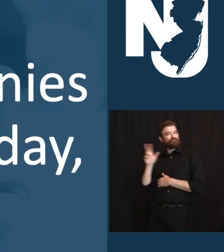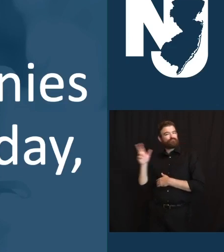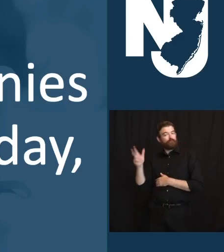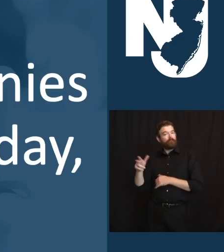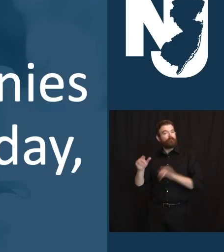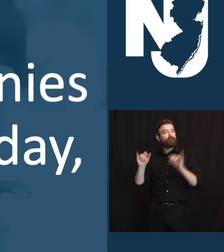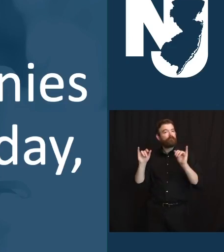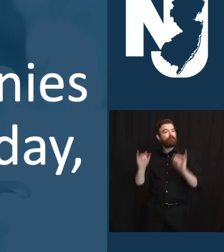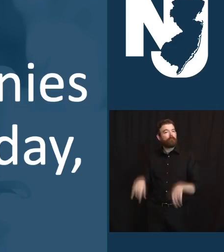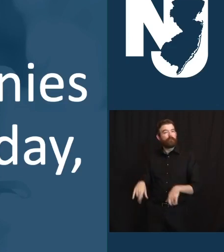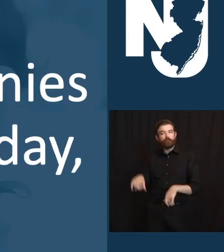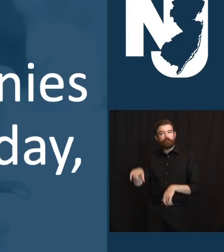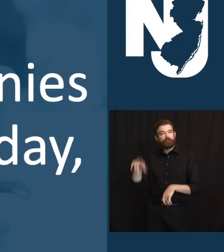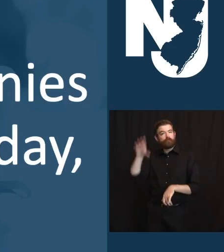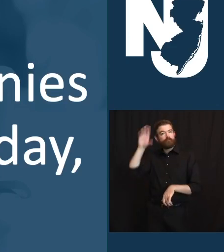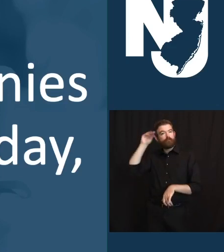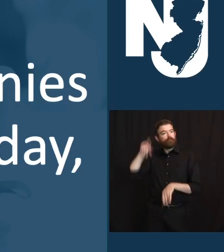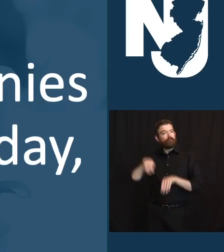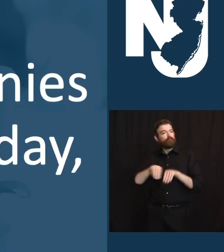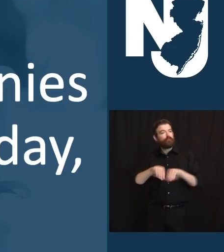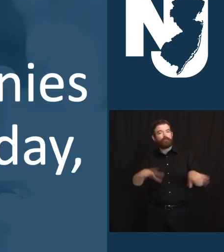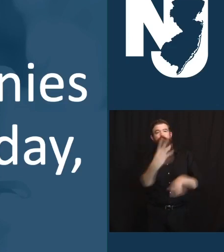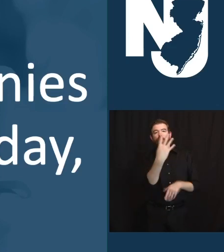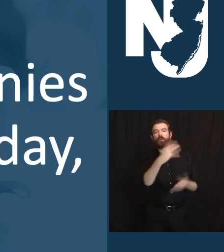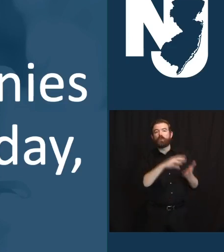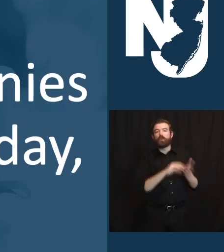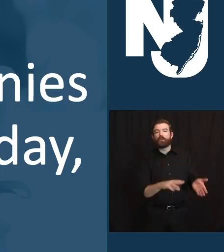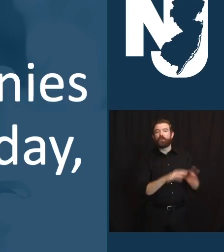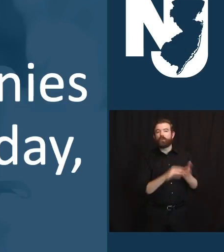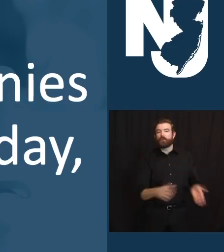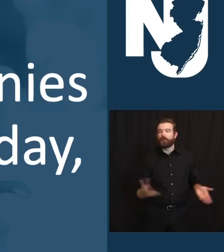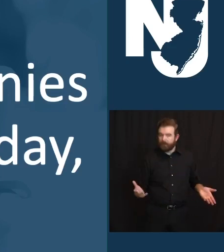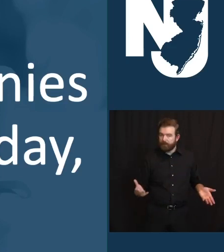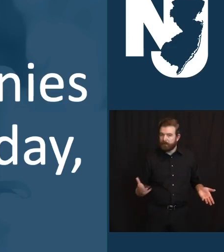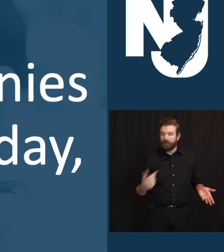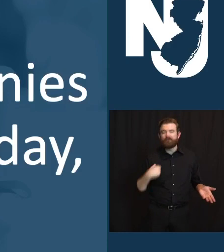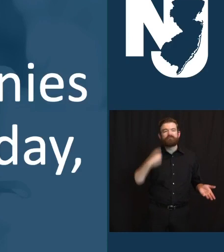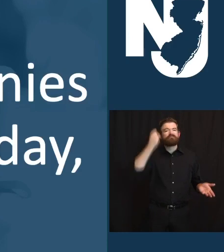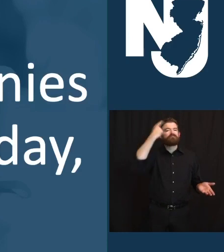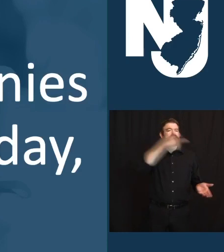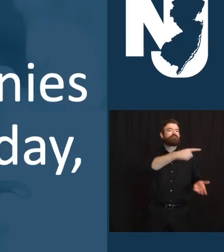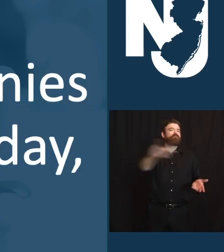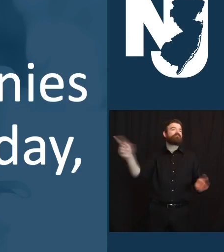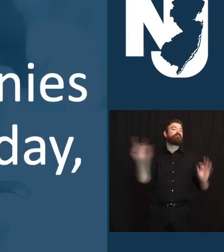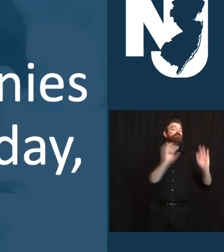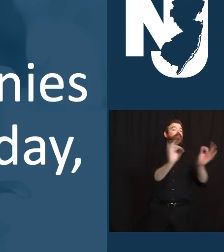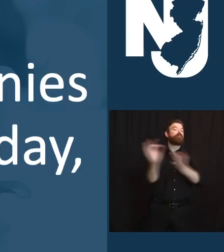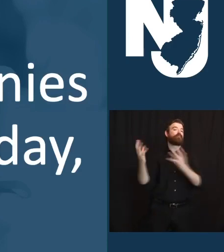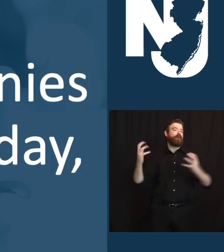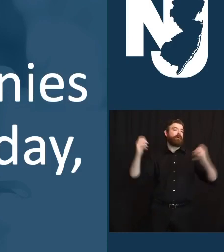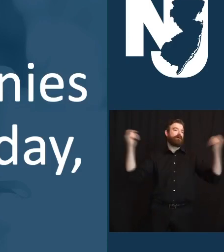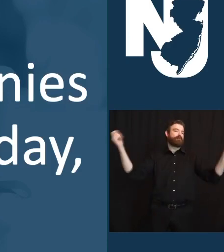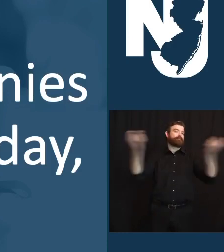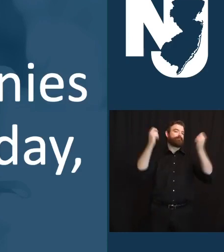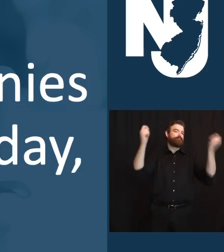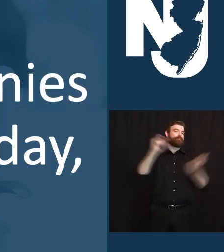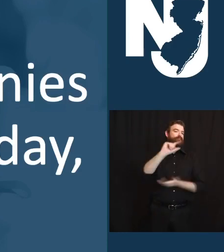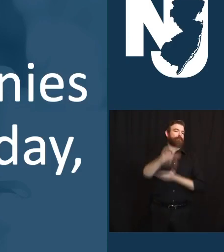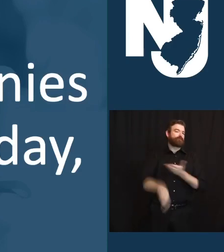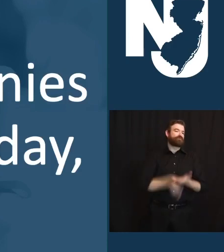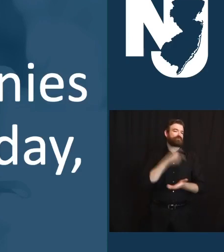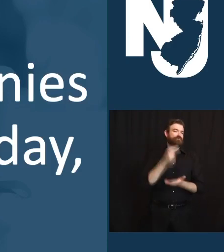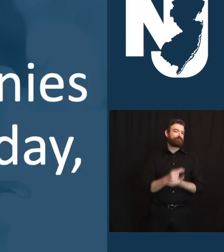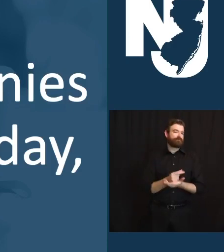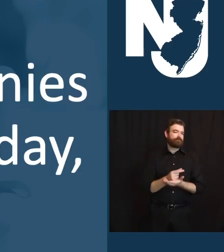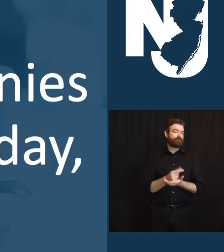a graduation, but this is not an excuse for letting down our guard. No one who has traveled through a COVID-19 hotspot, whether